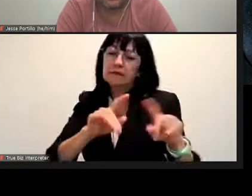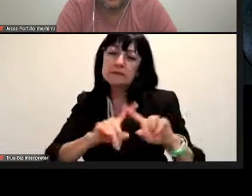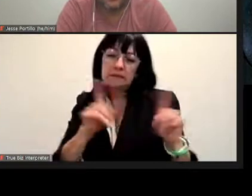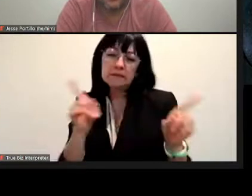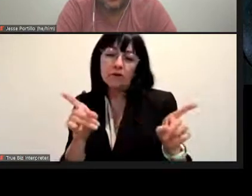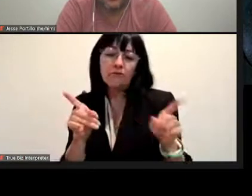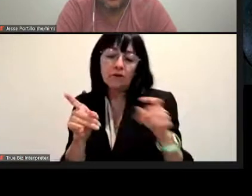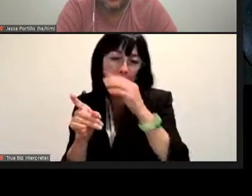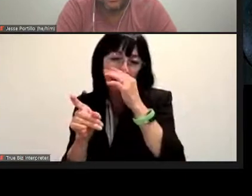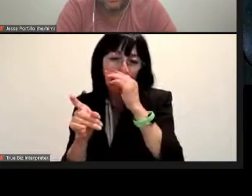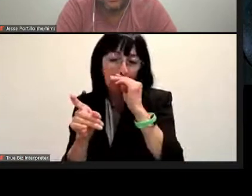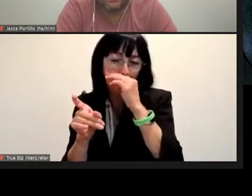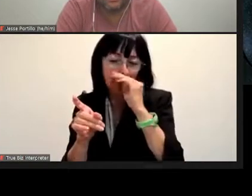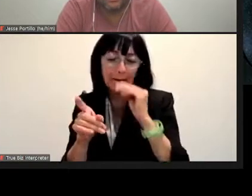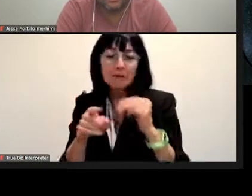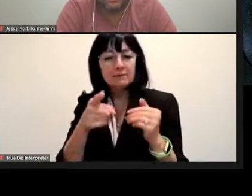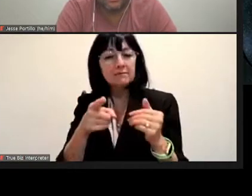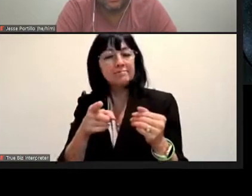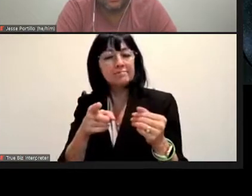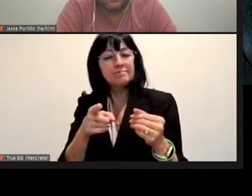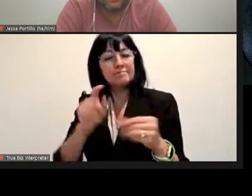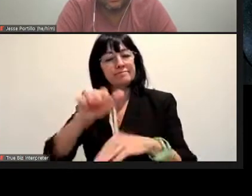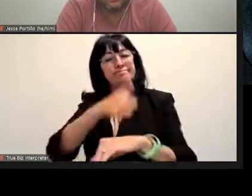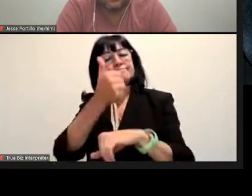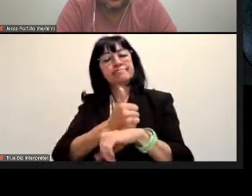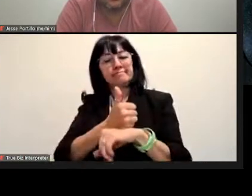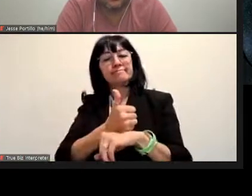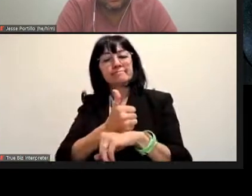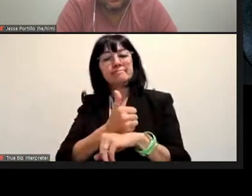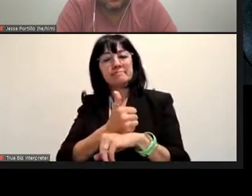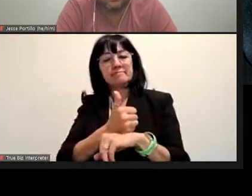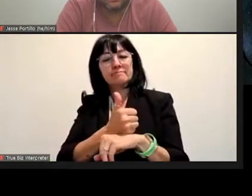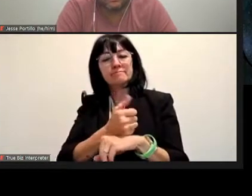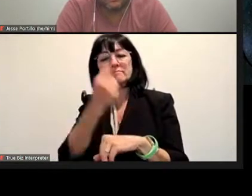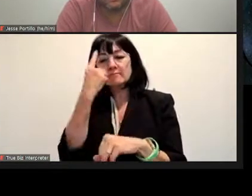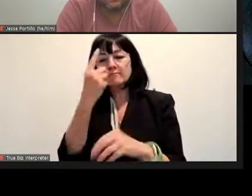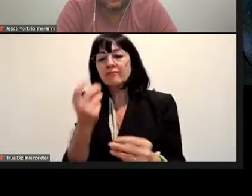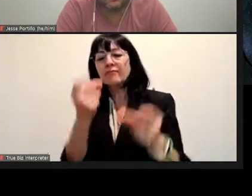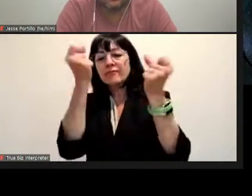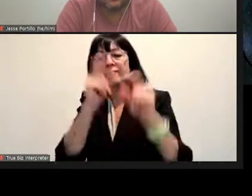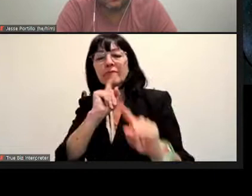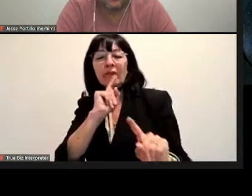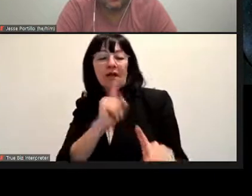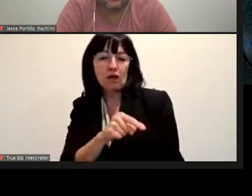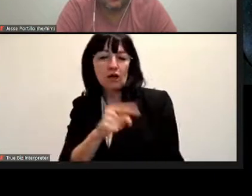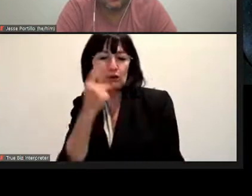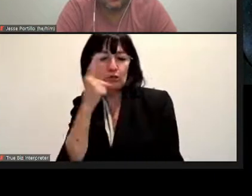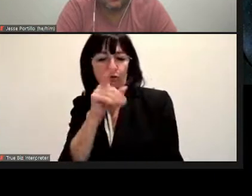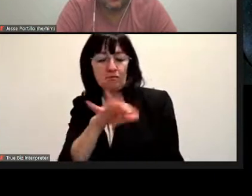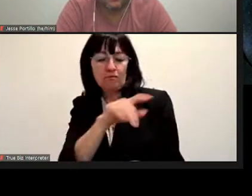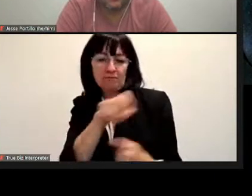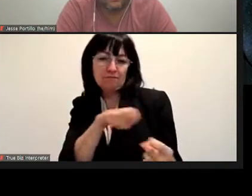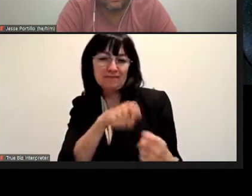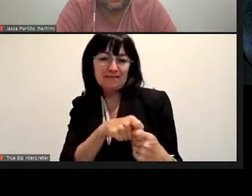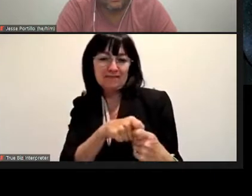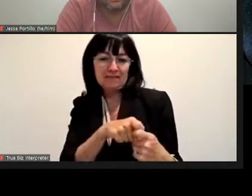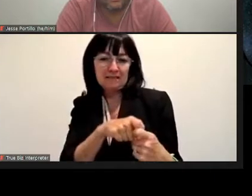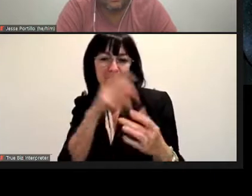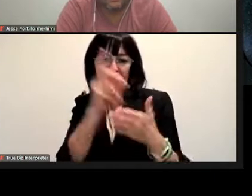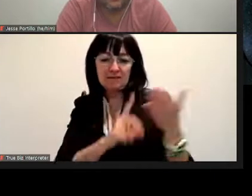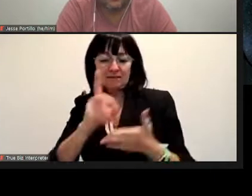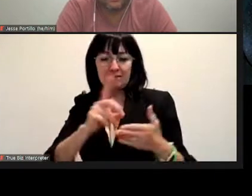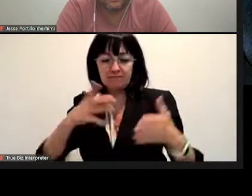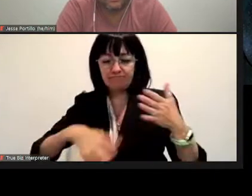have clearly created a shorthand for a specific design conversation, but to be in general, say, oh, I would like this dress to look